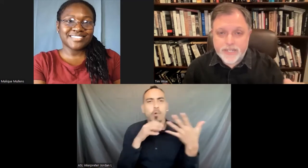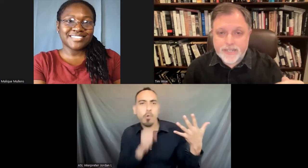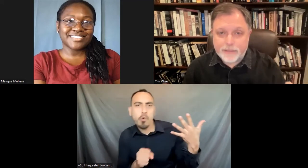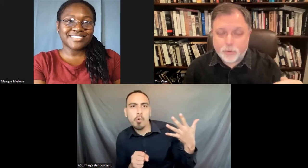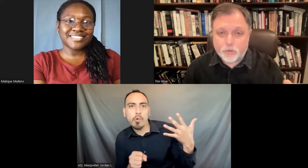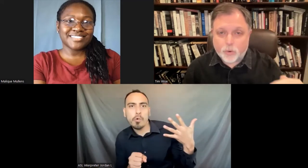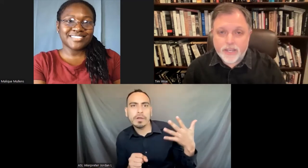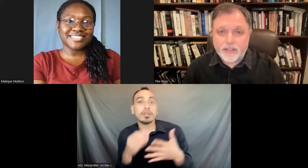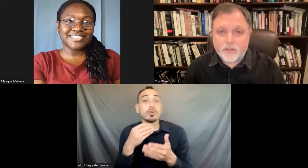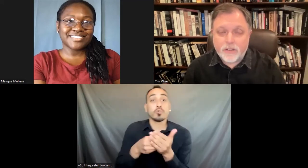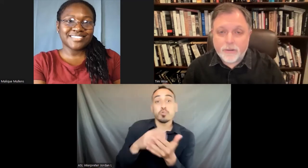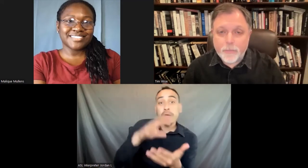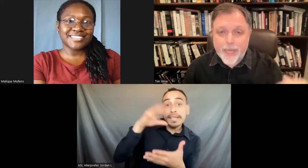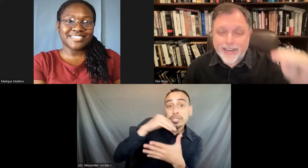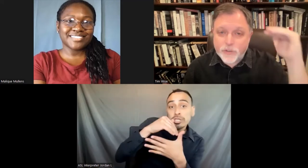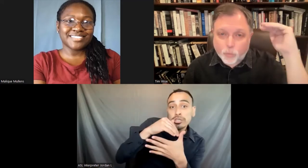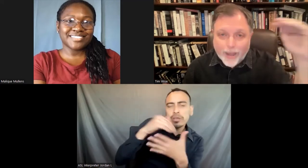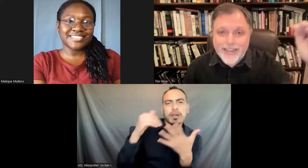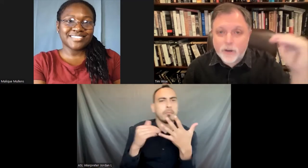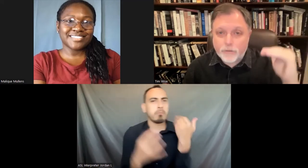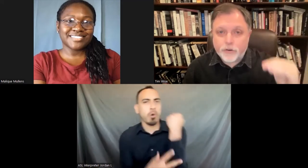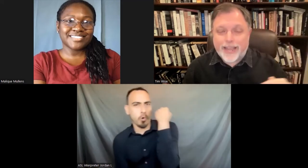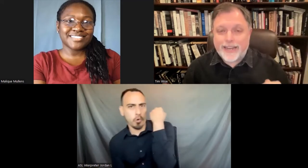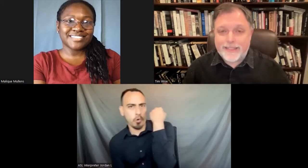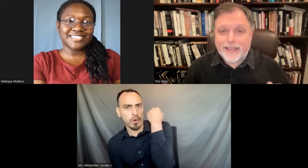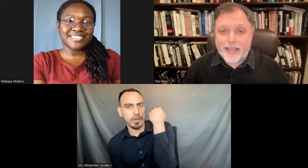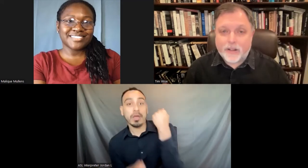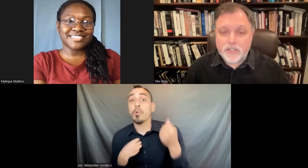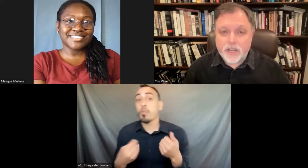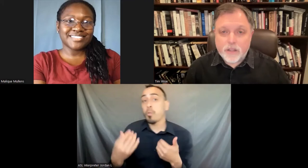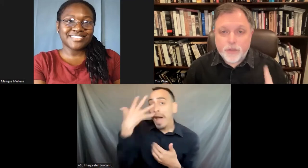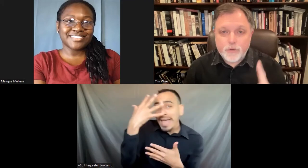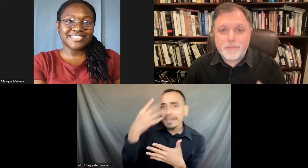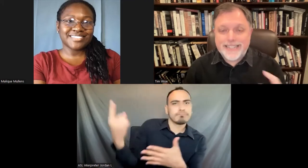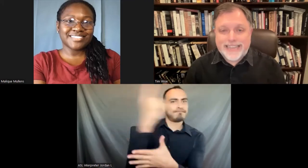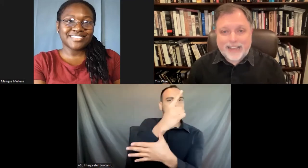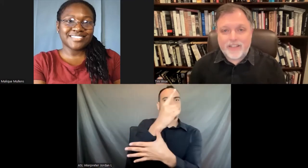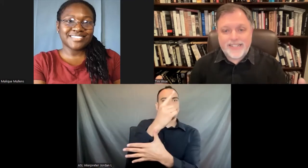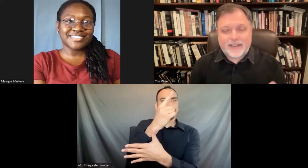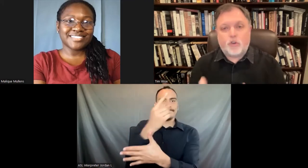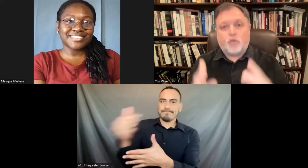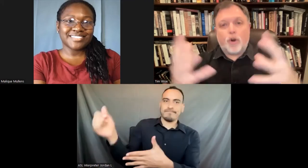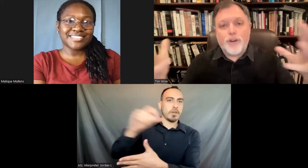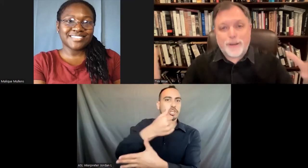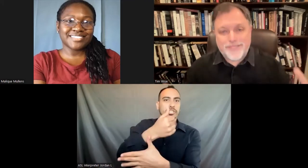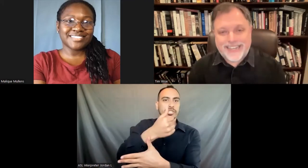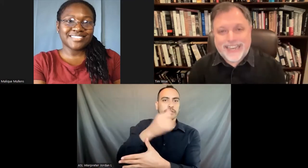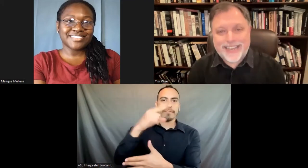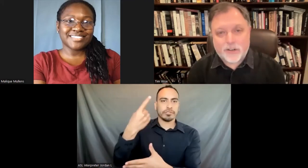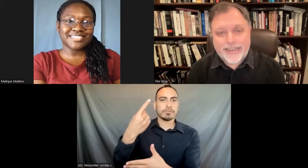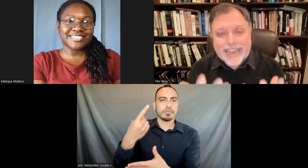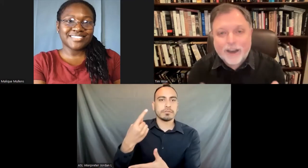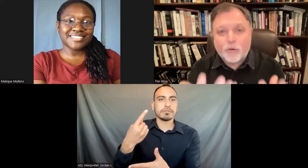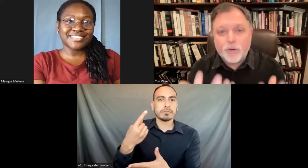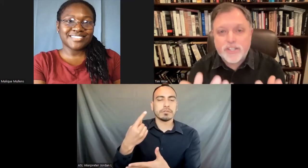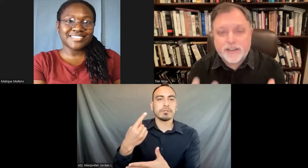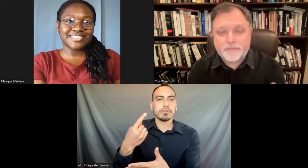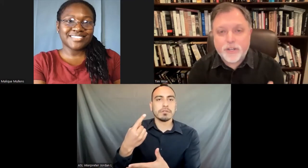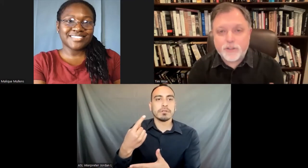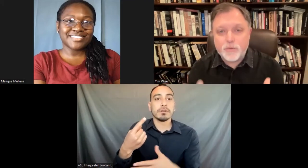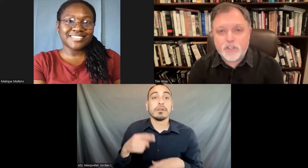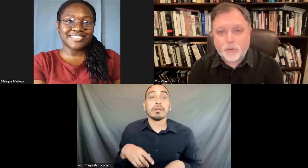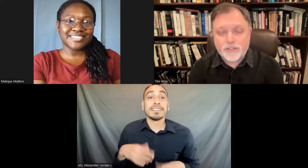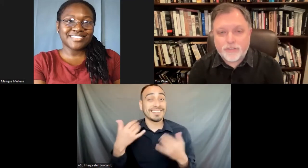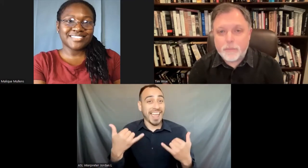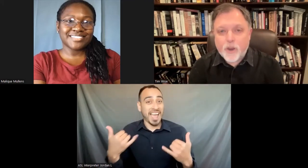over the disabled or ill. And it's white over anything else. Those mentalities have grown up together, and now we're